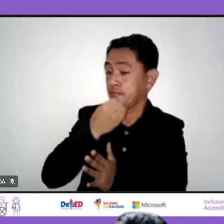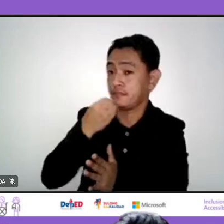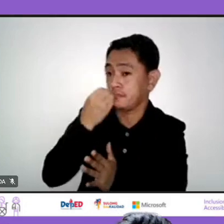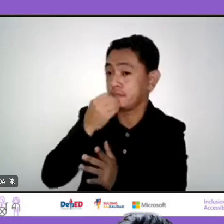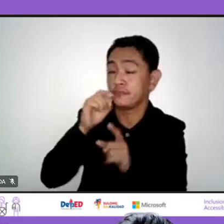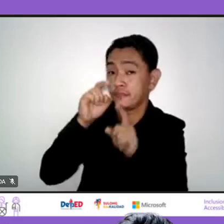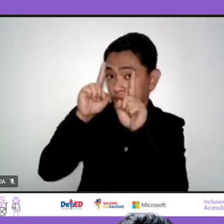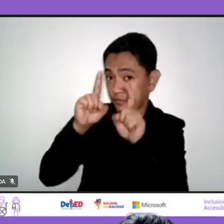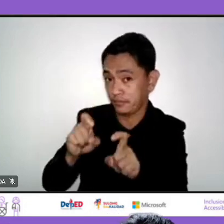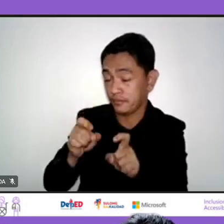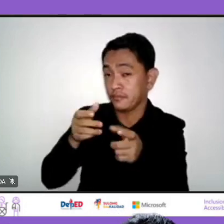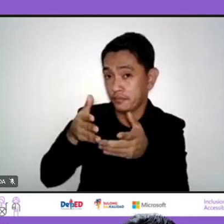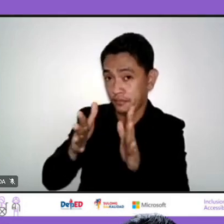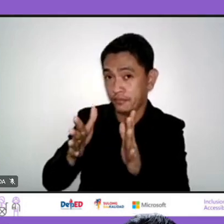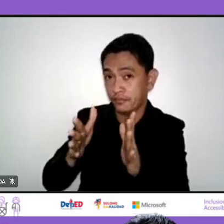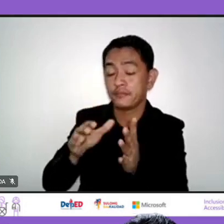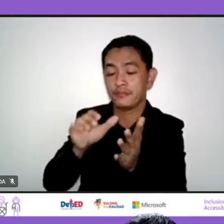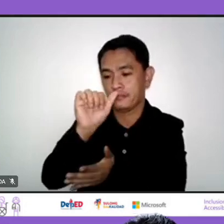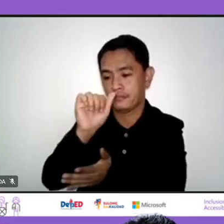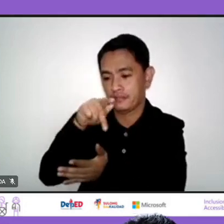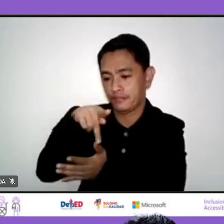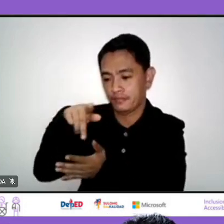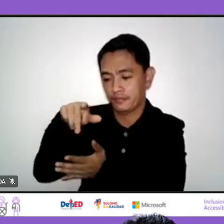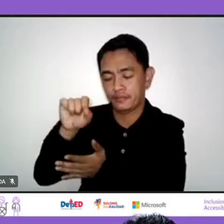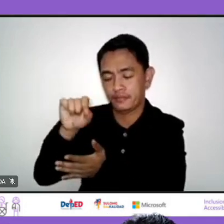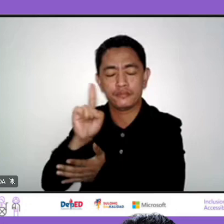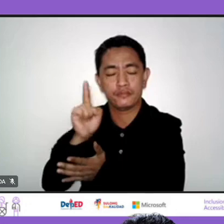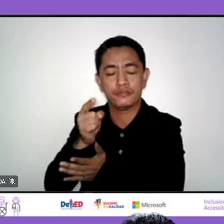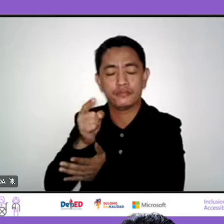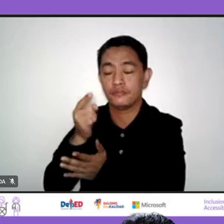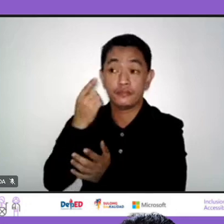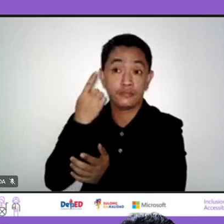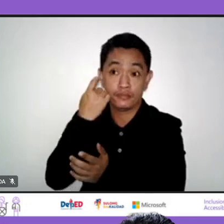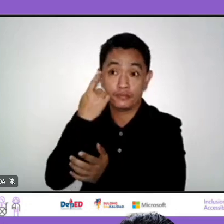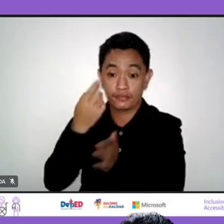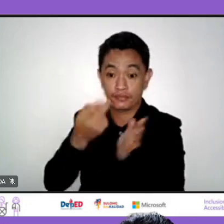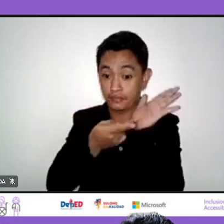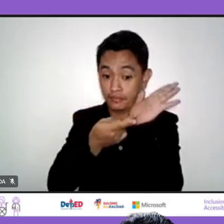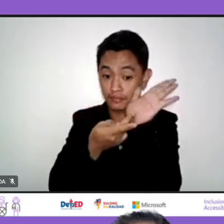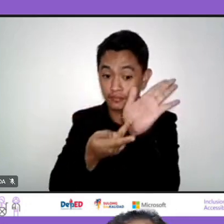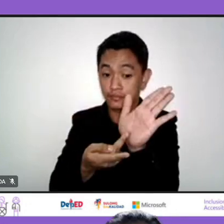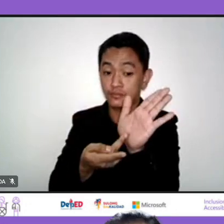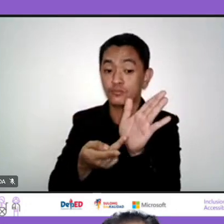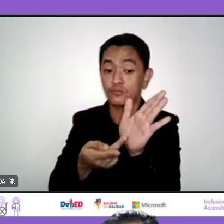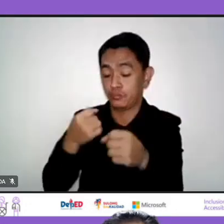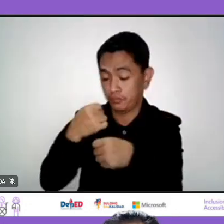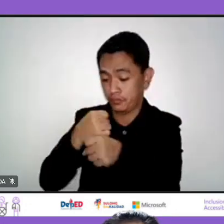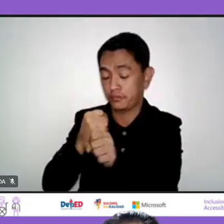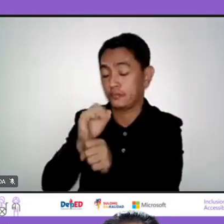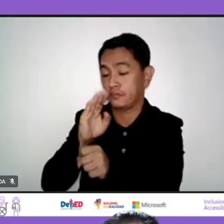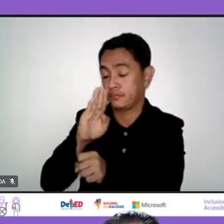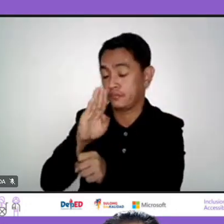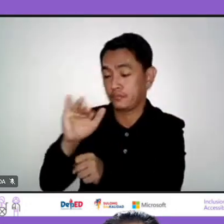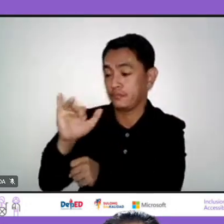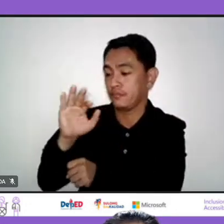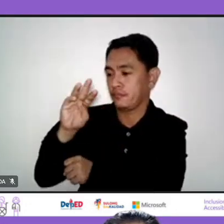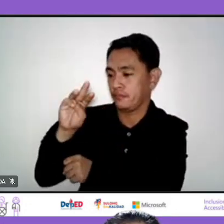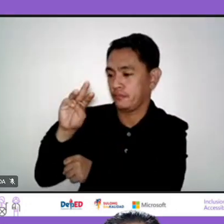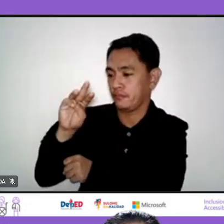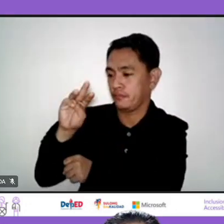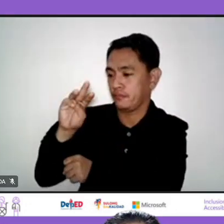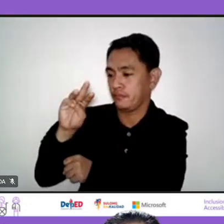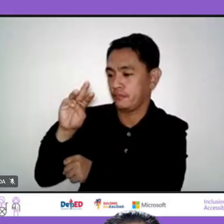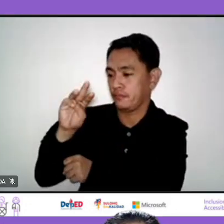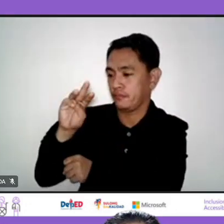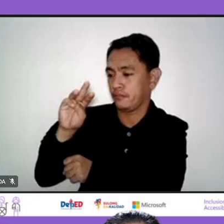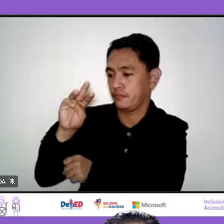It could be like if they will be allowed oral testing, if they will be allowed to use these apps that, like what was